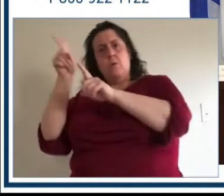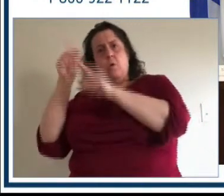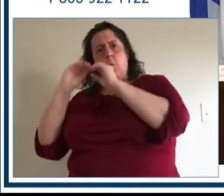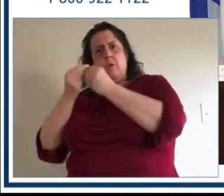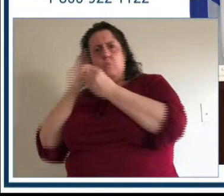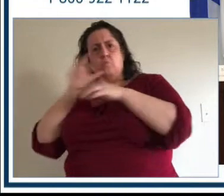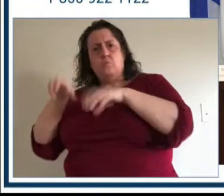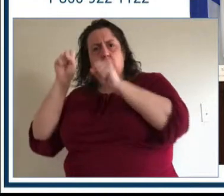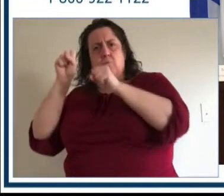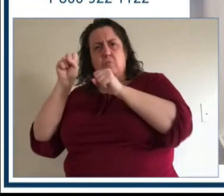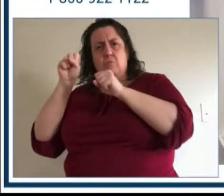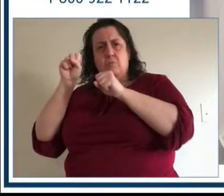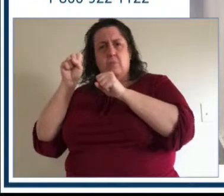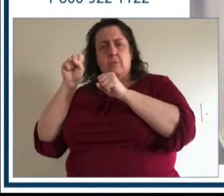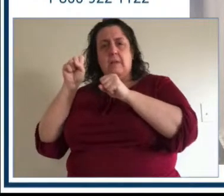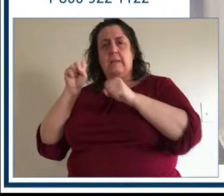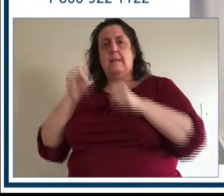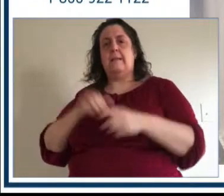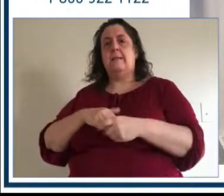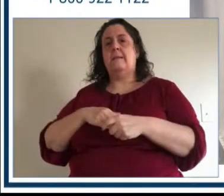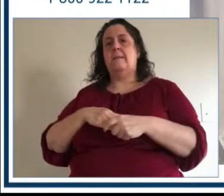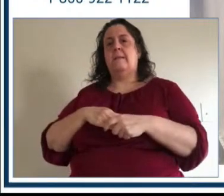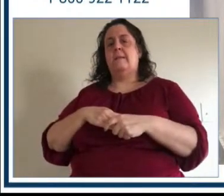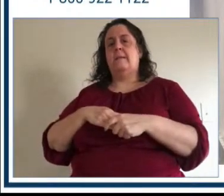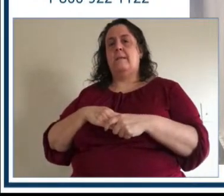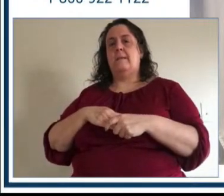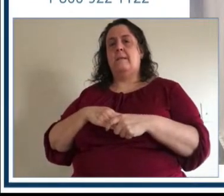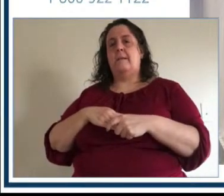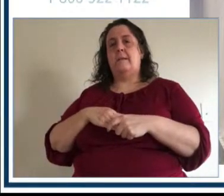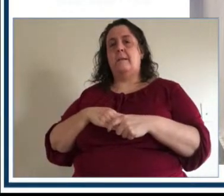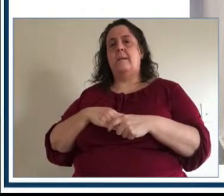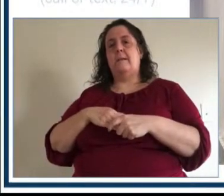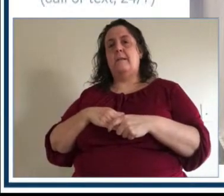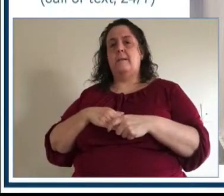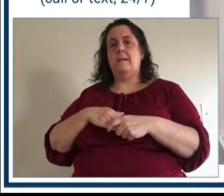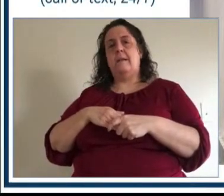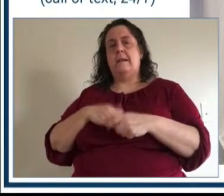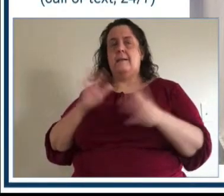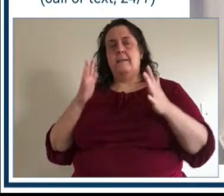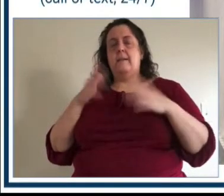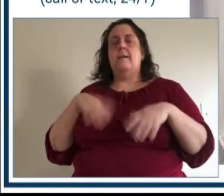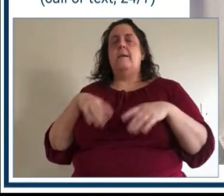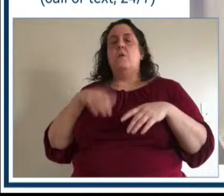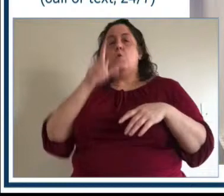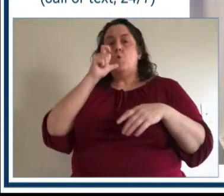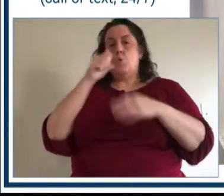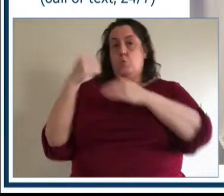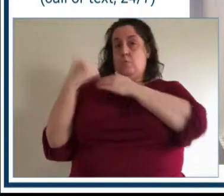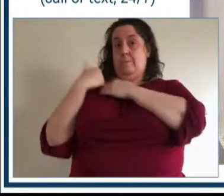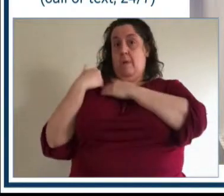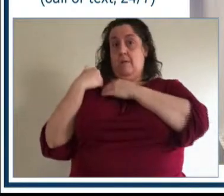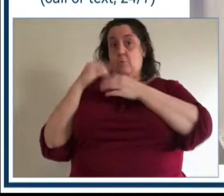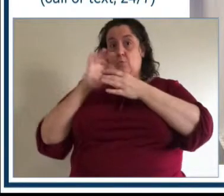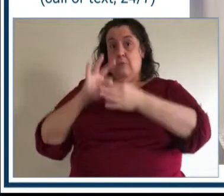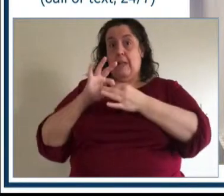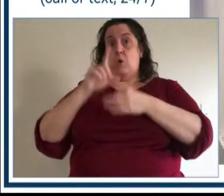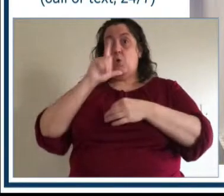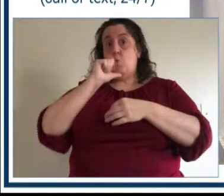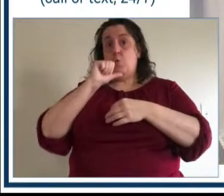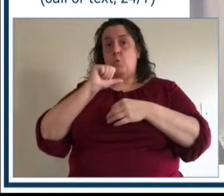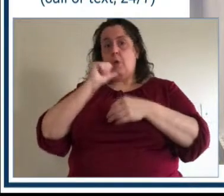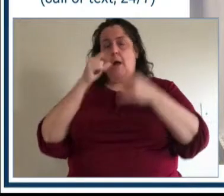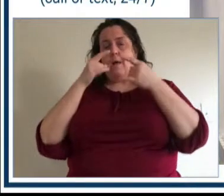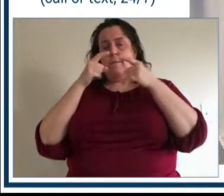thanks, Ross. And it is what you heard. It's not so much who's responsible. The people who weren't wearing the mask are the ones who are responsible, but